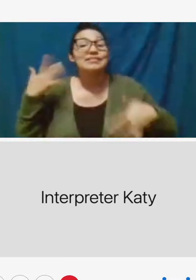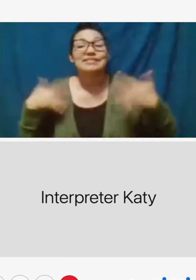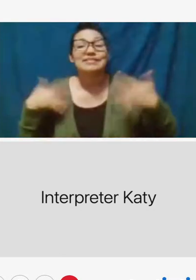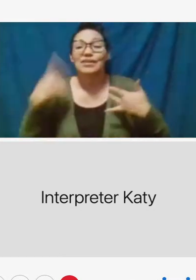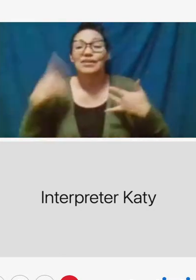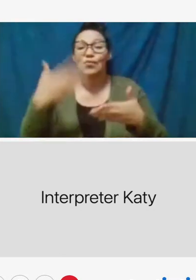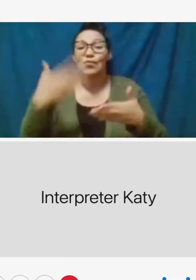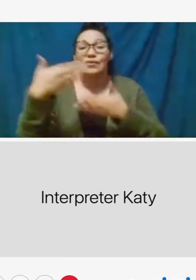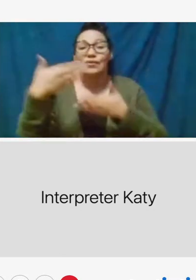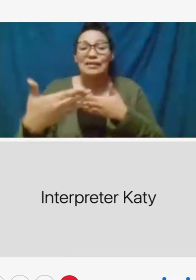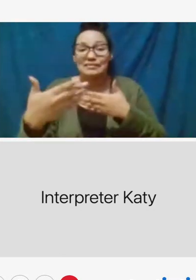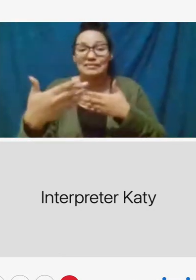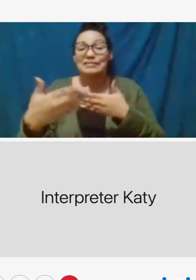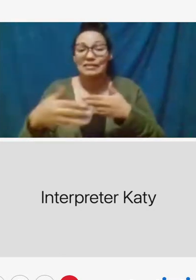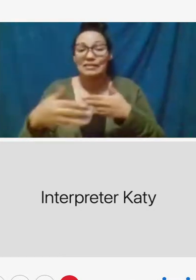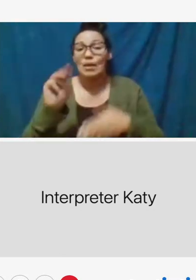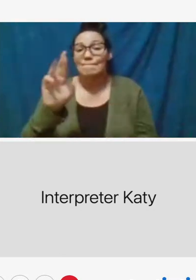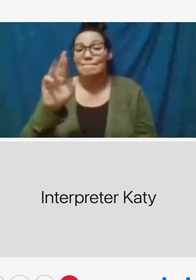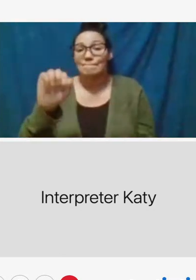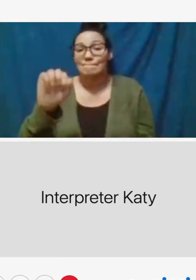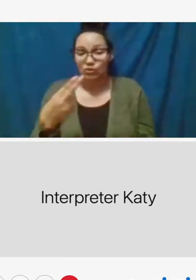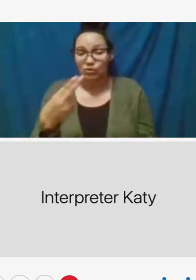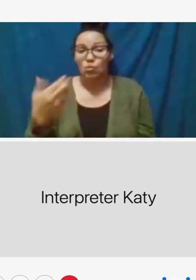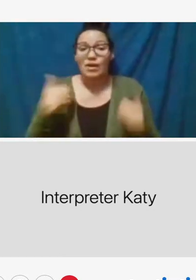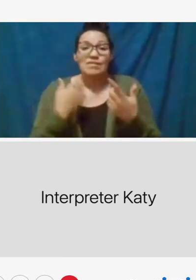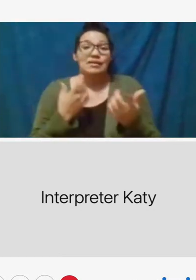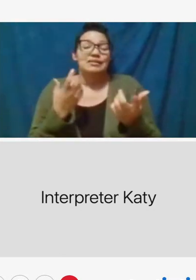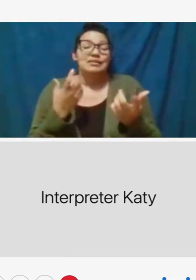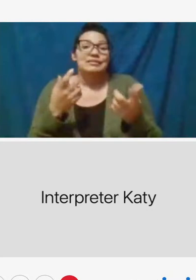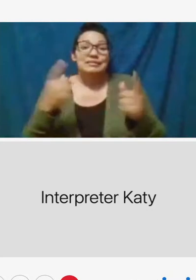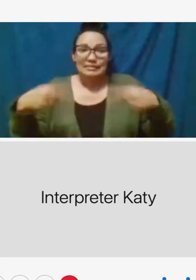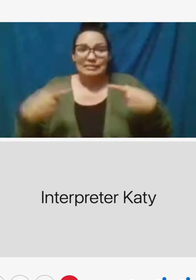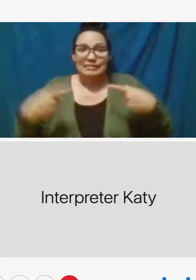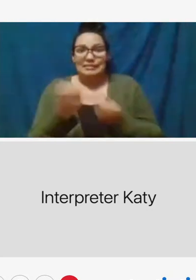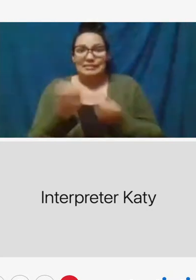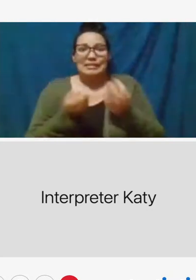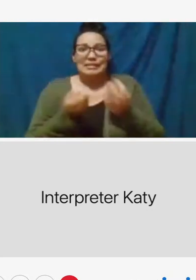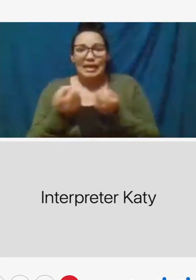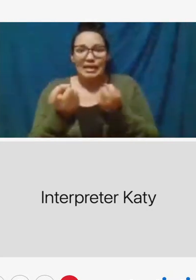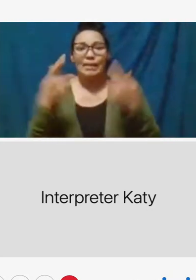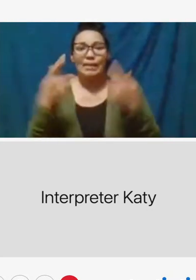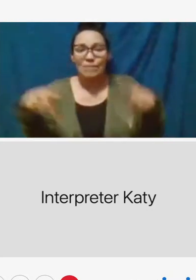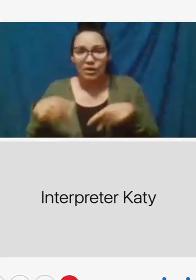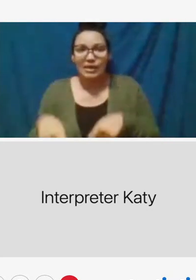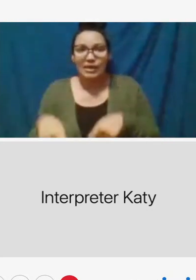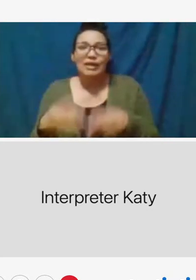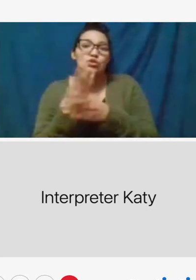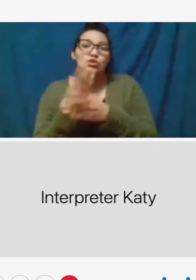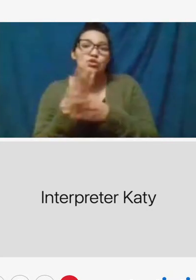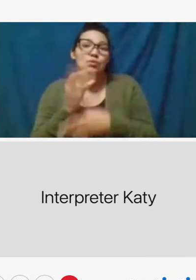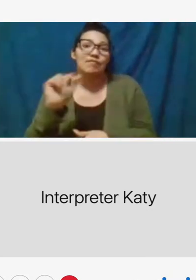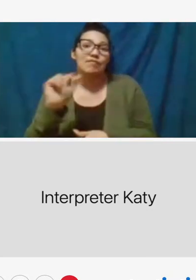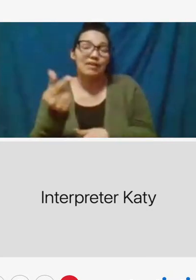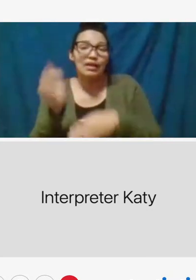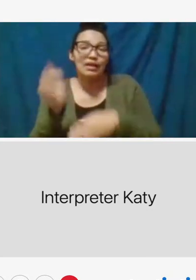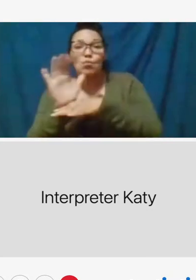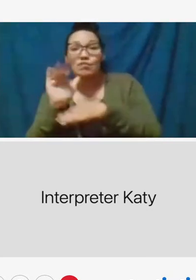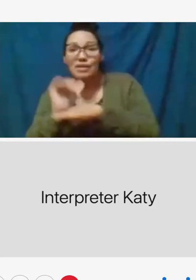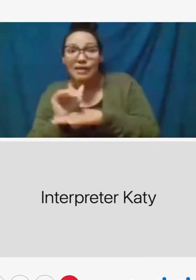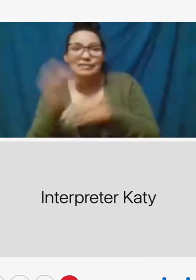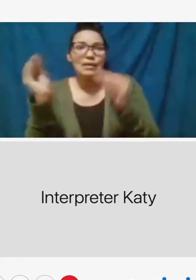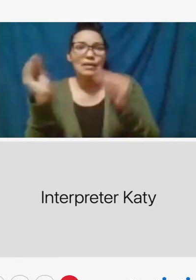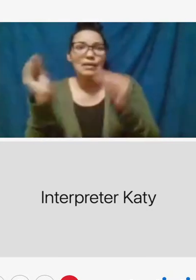March we also have a skating party coming up a Spring Fling event movie nights and more we sure stay busy and